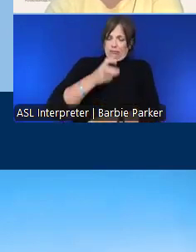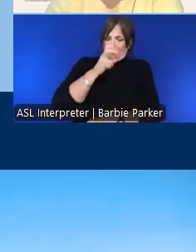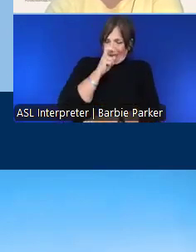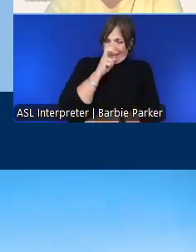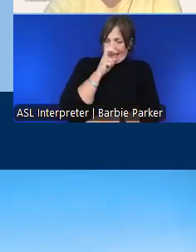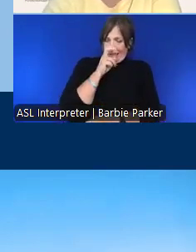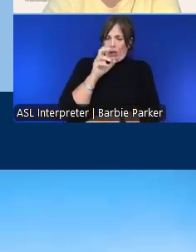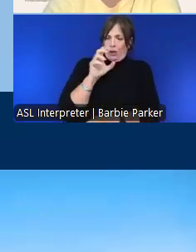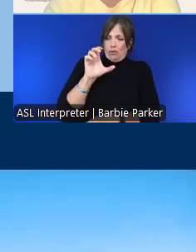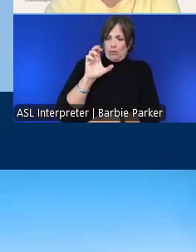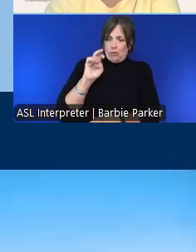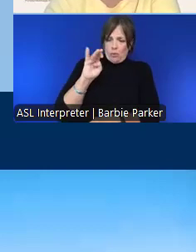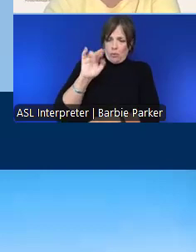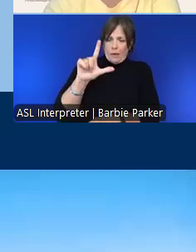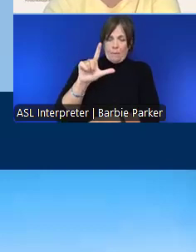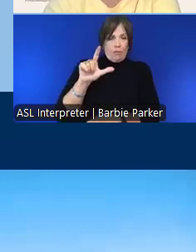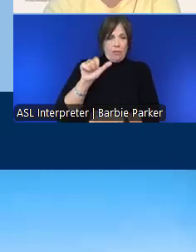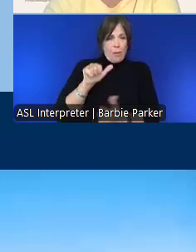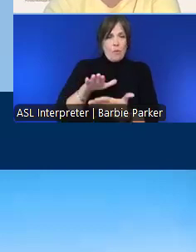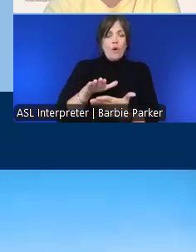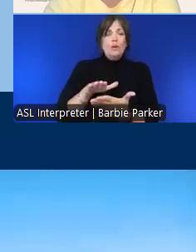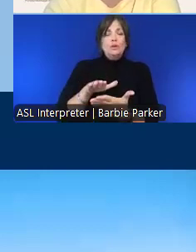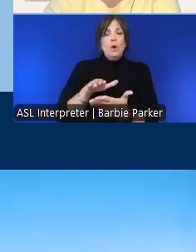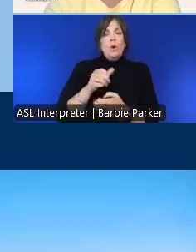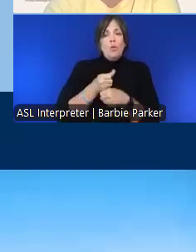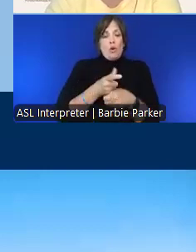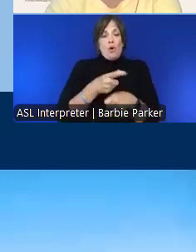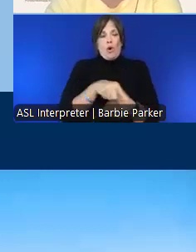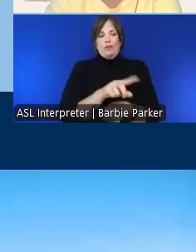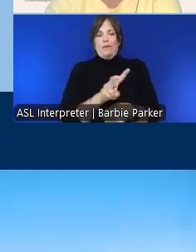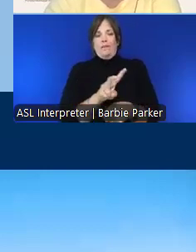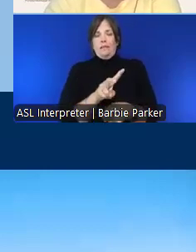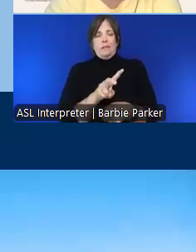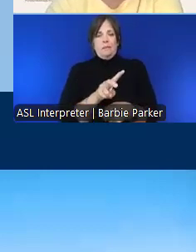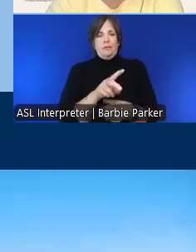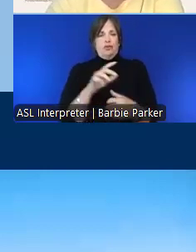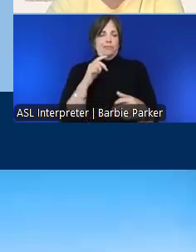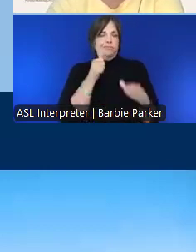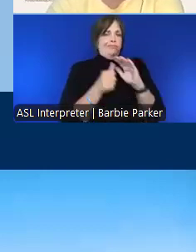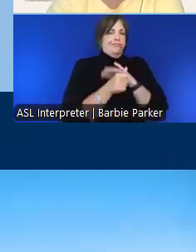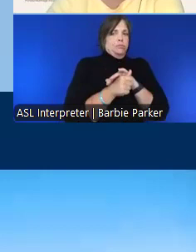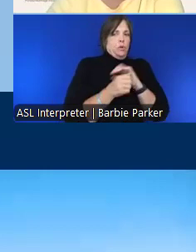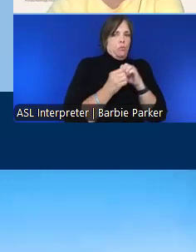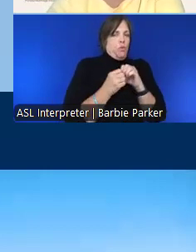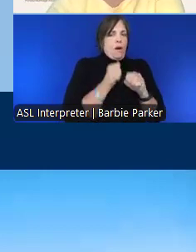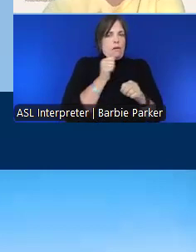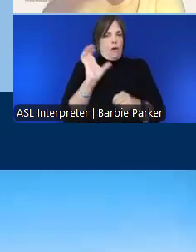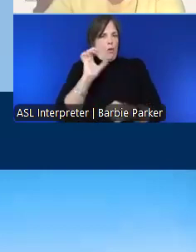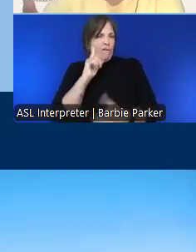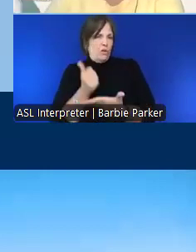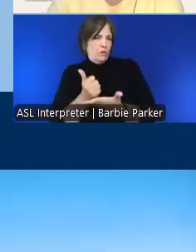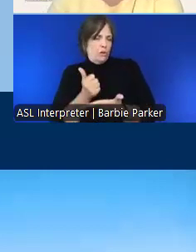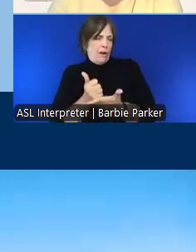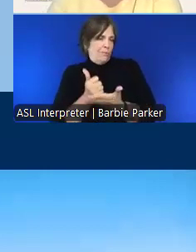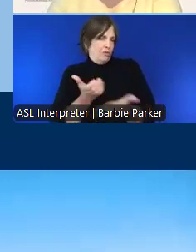potential victims from disclosing and further isolate them from, you know, help seeking services.